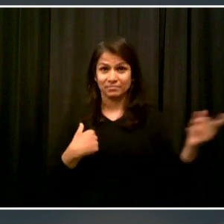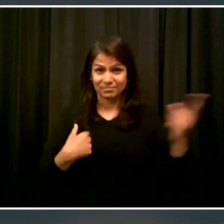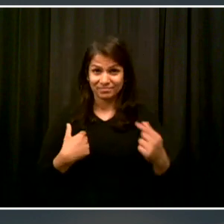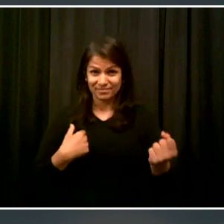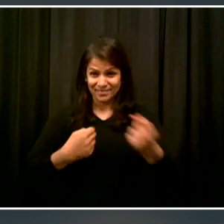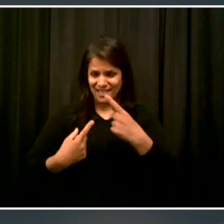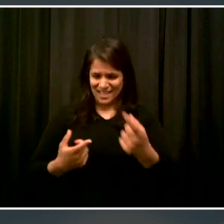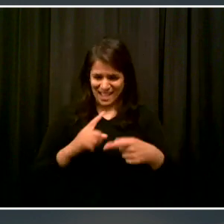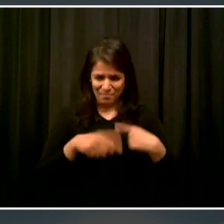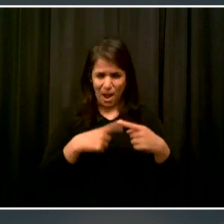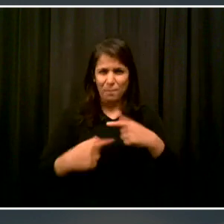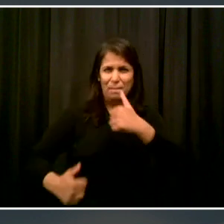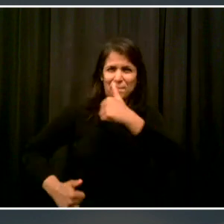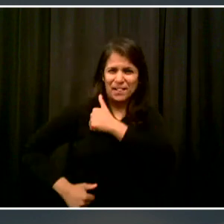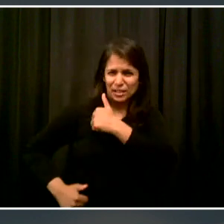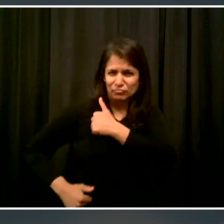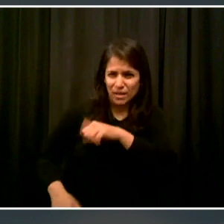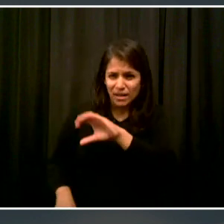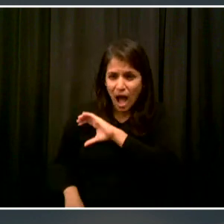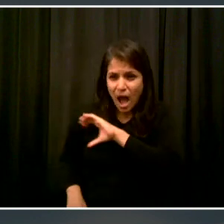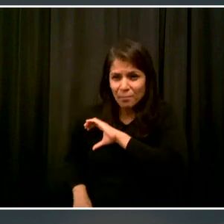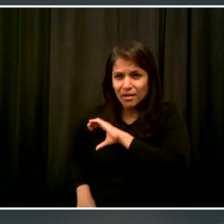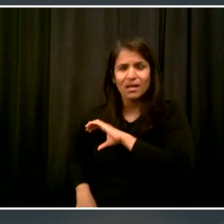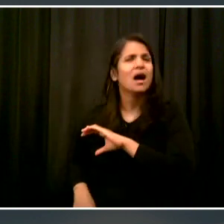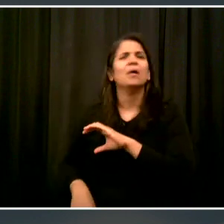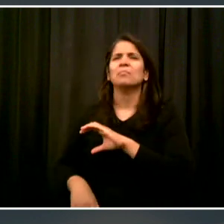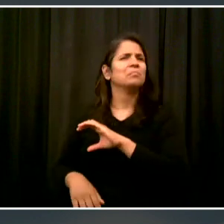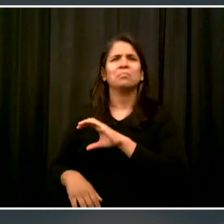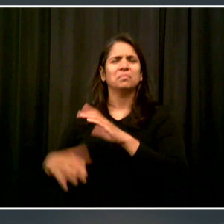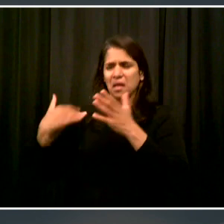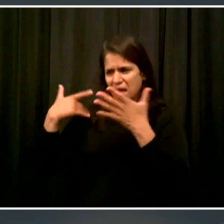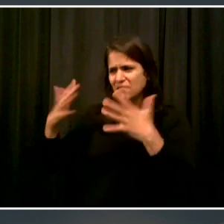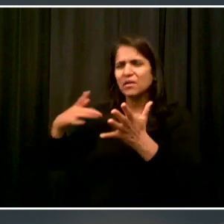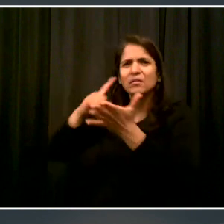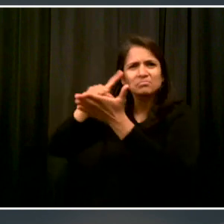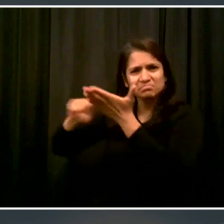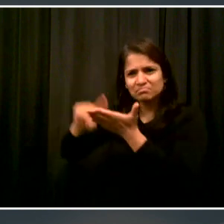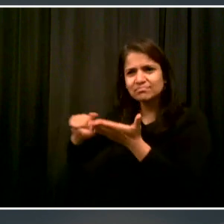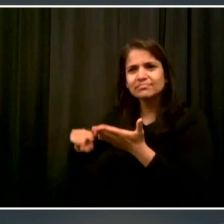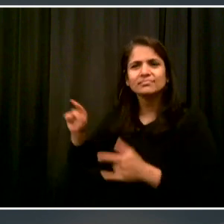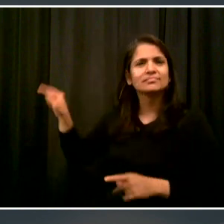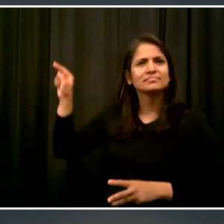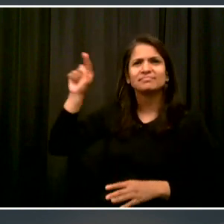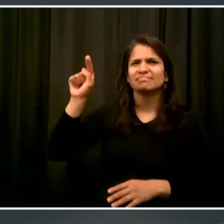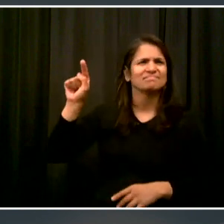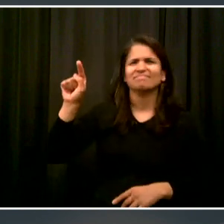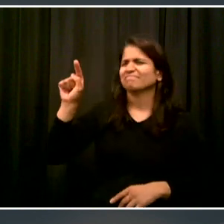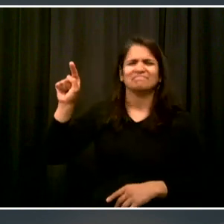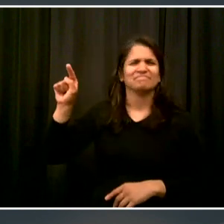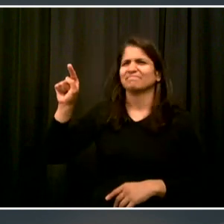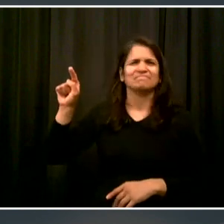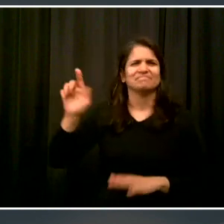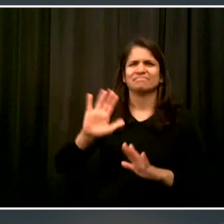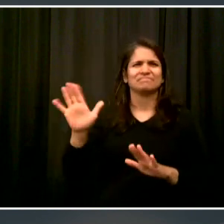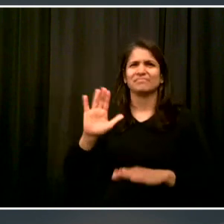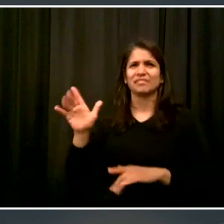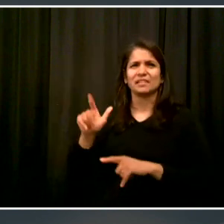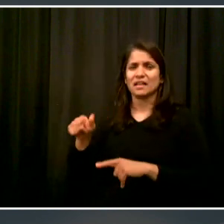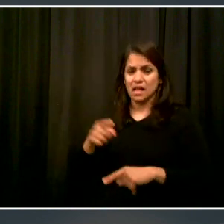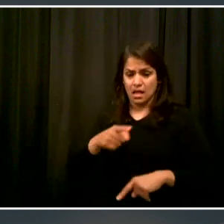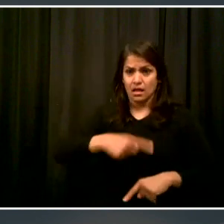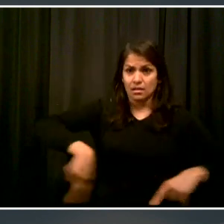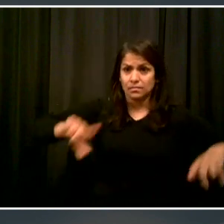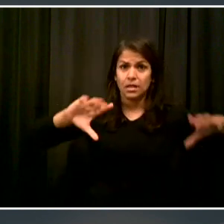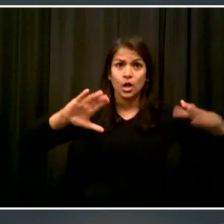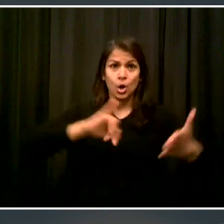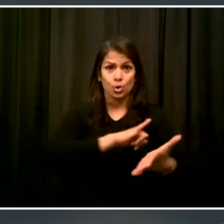meetings in the last 29 years, and there is a consistent request for more police in the